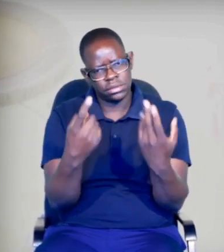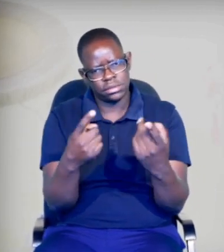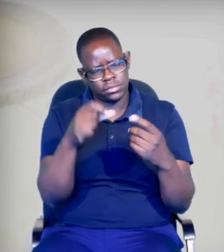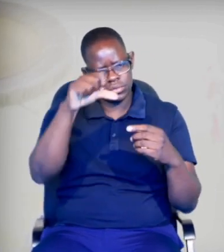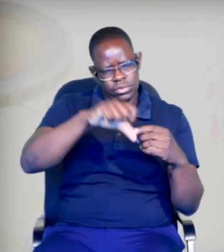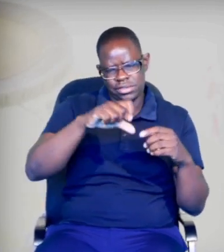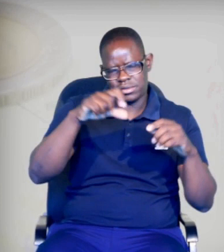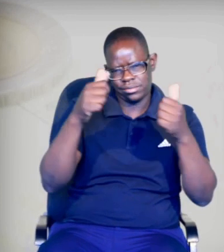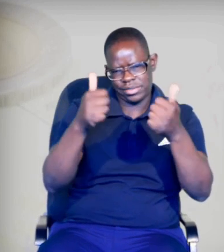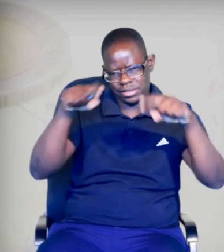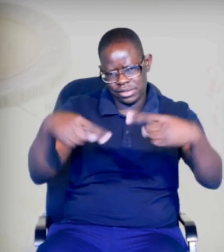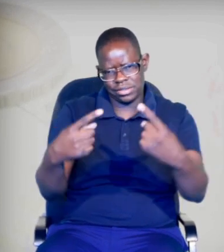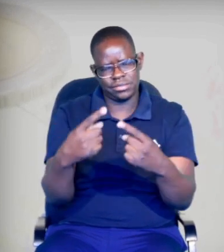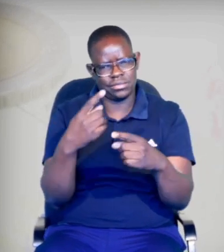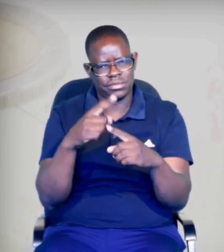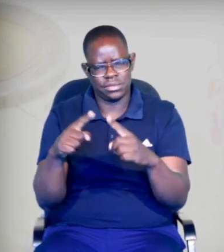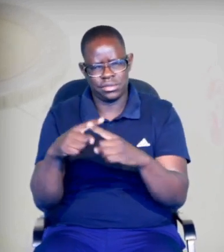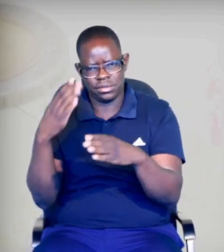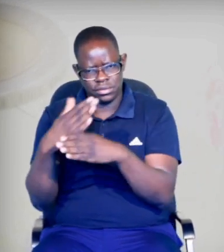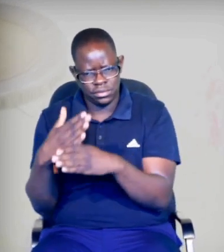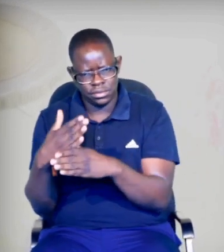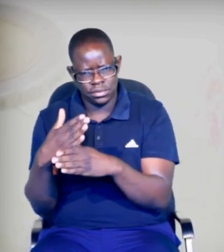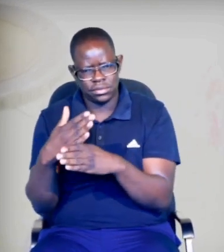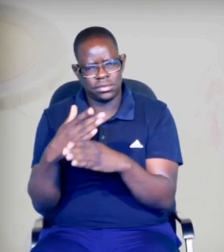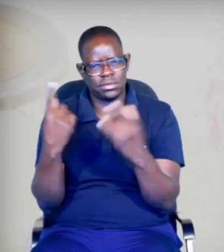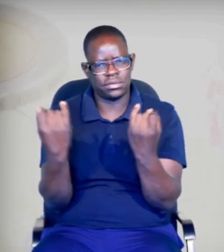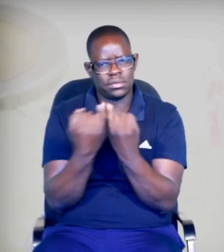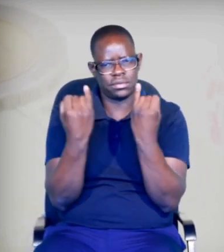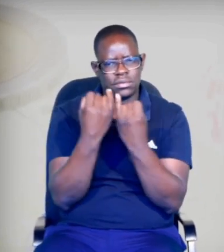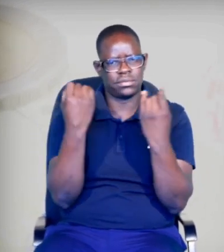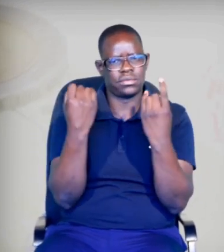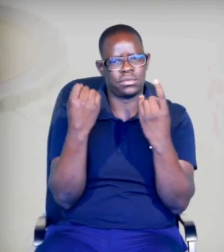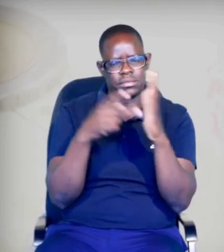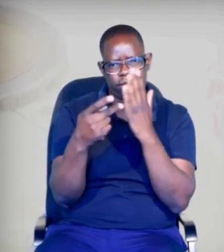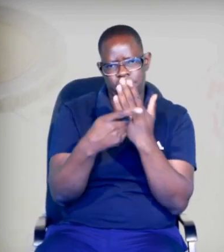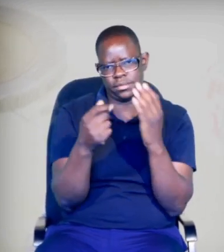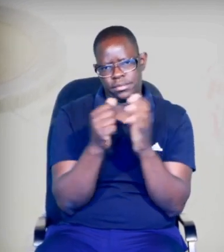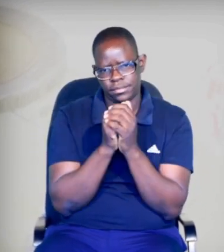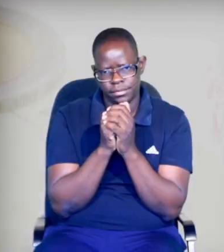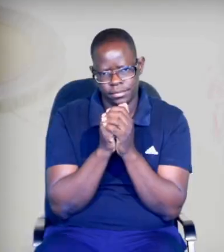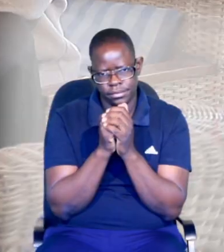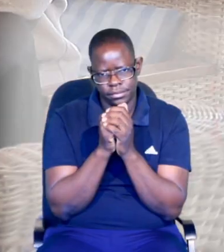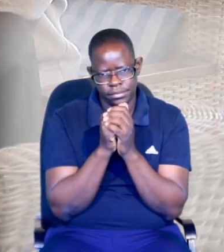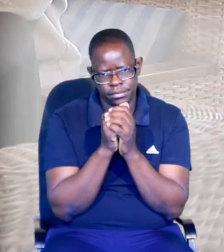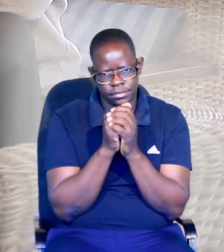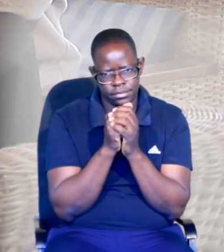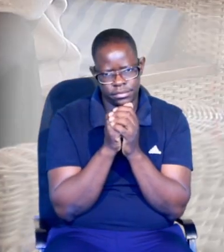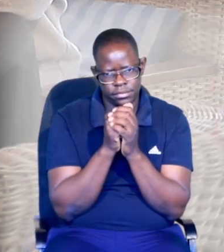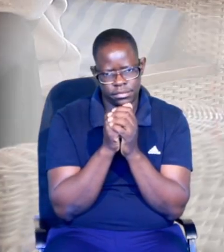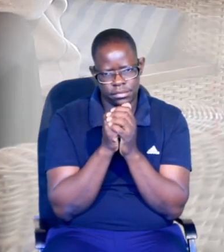and disadvantages of specialization of labor. We appreciate your company. Enjoy the program.